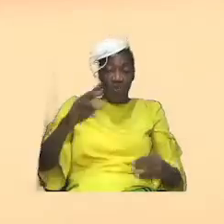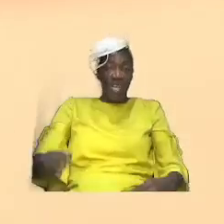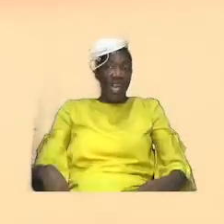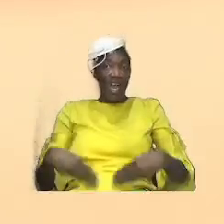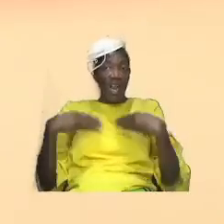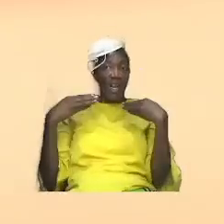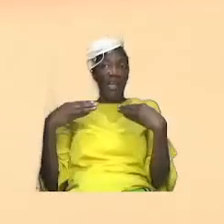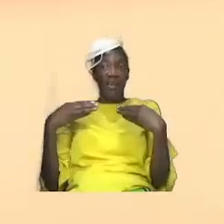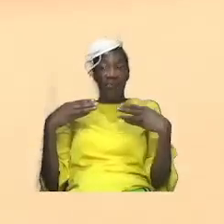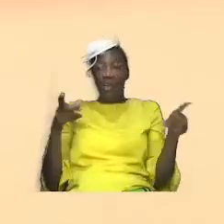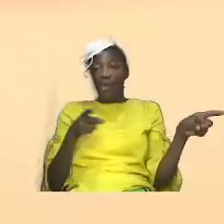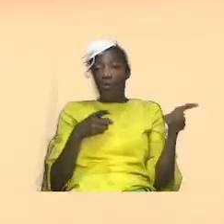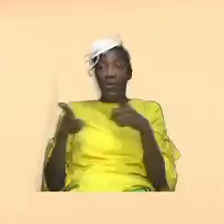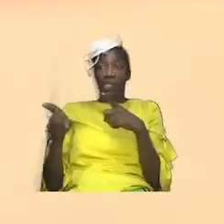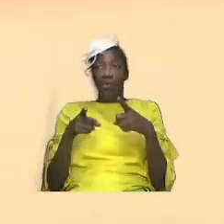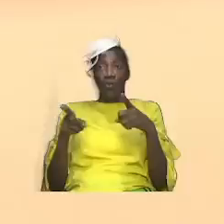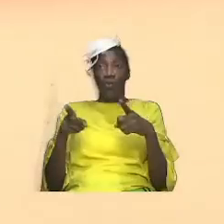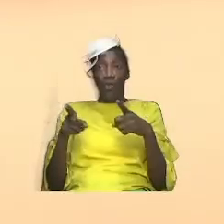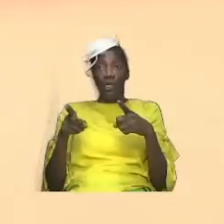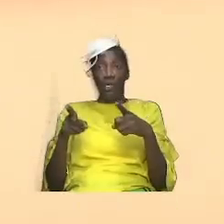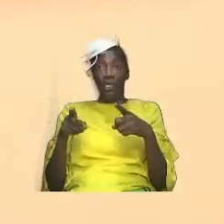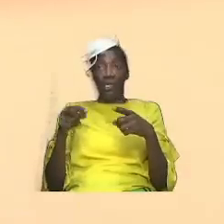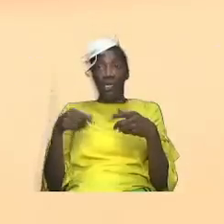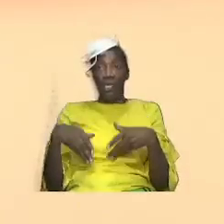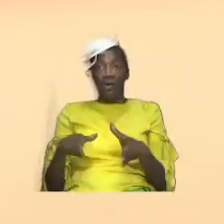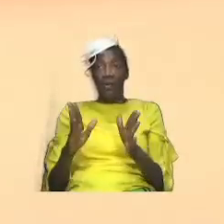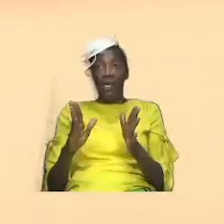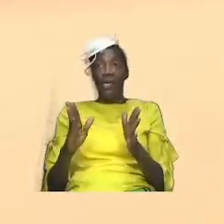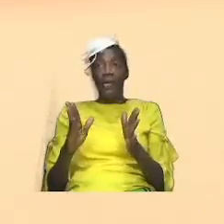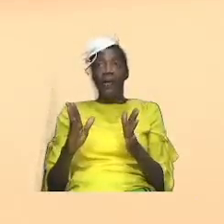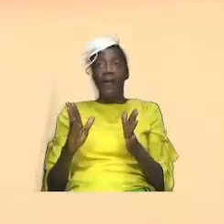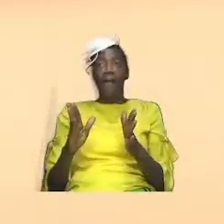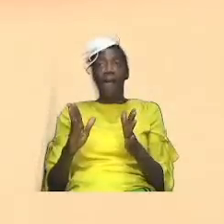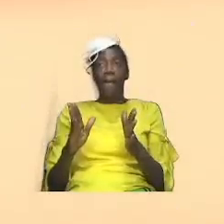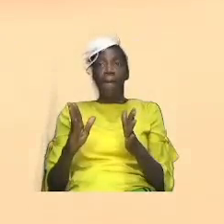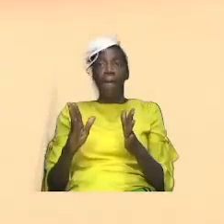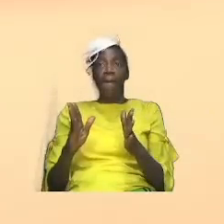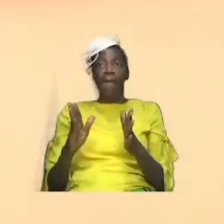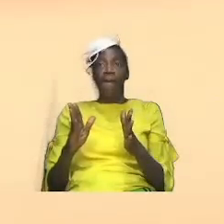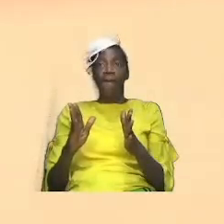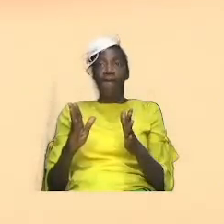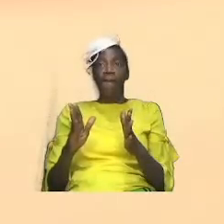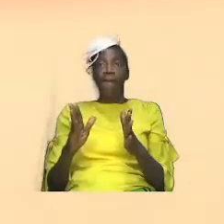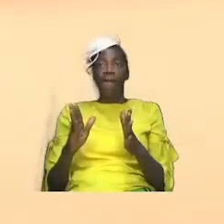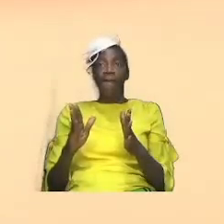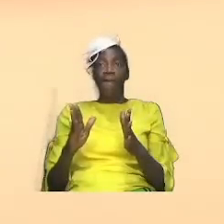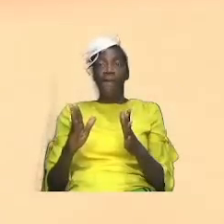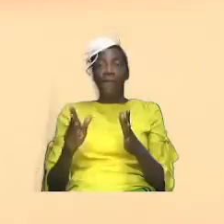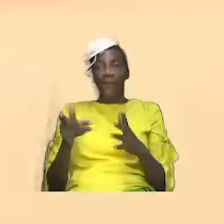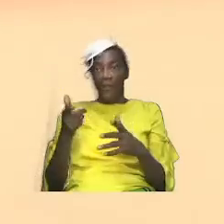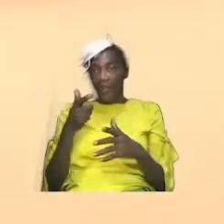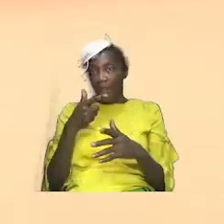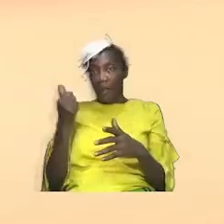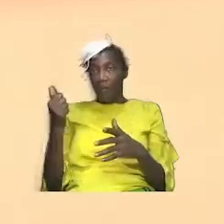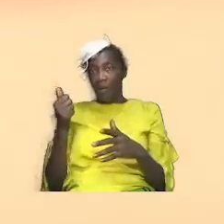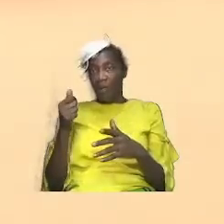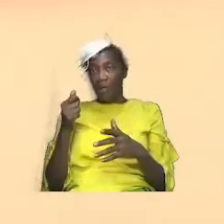And we can do it in a way that because we are